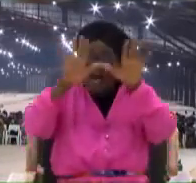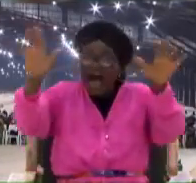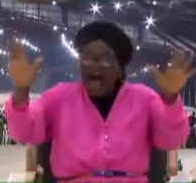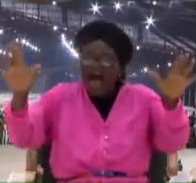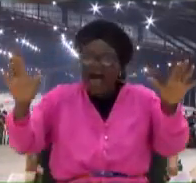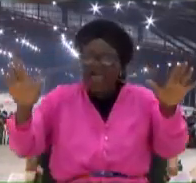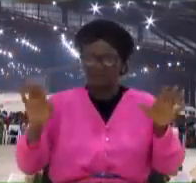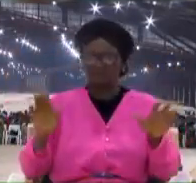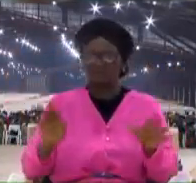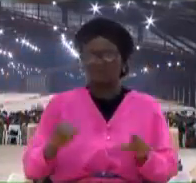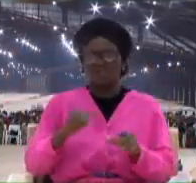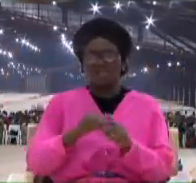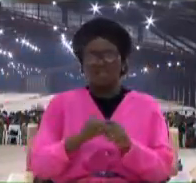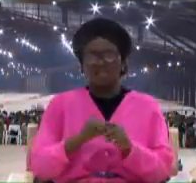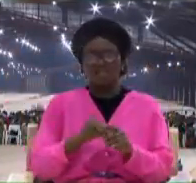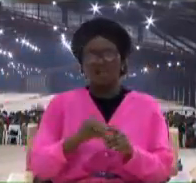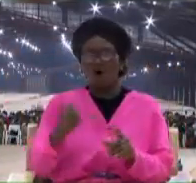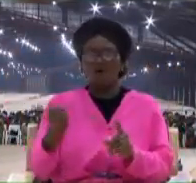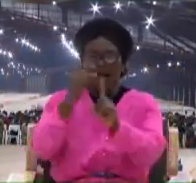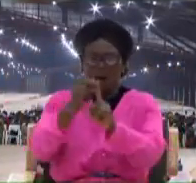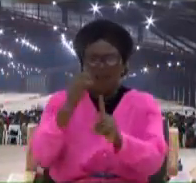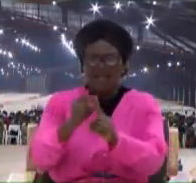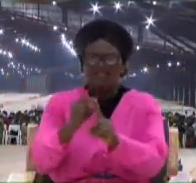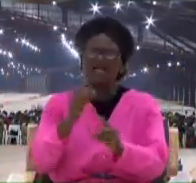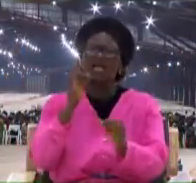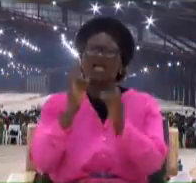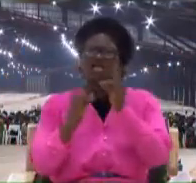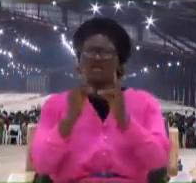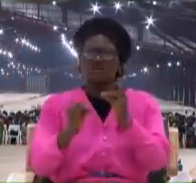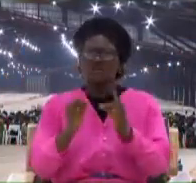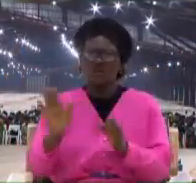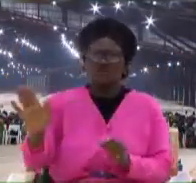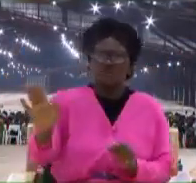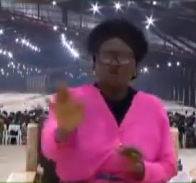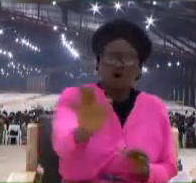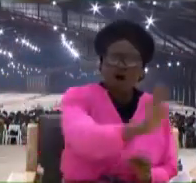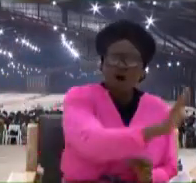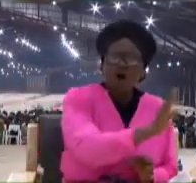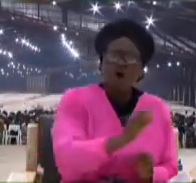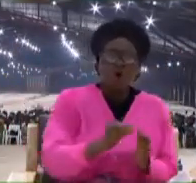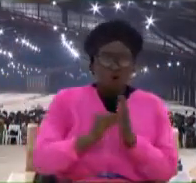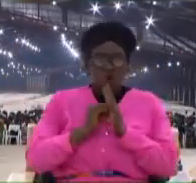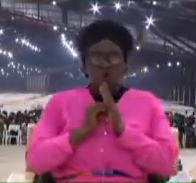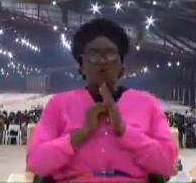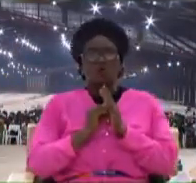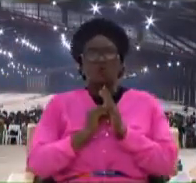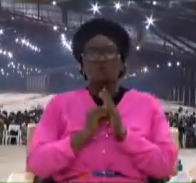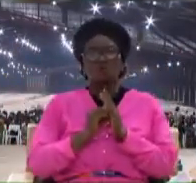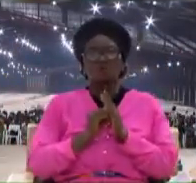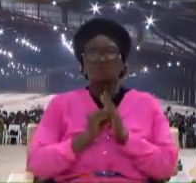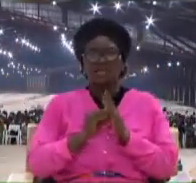In other words, if your own light has just come,